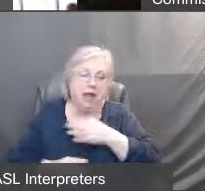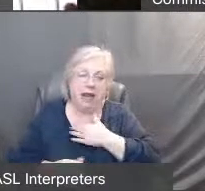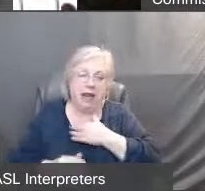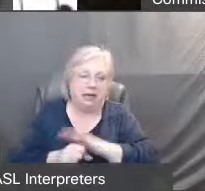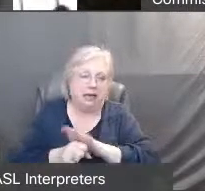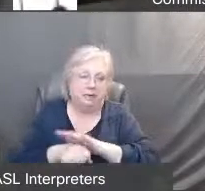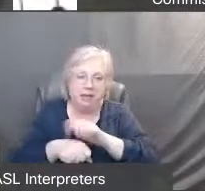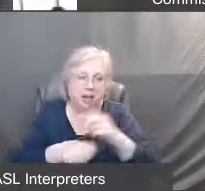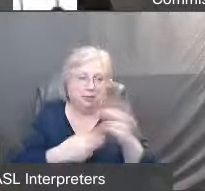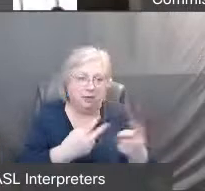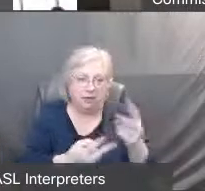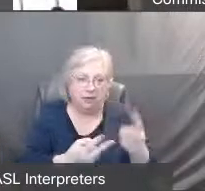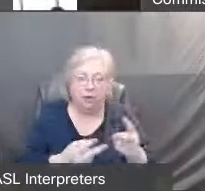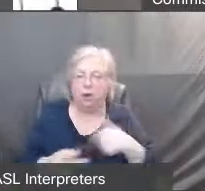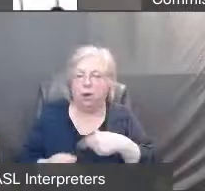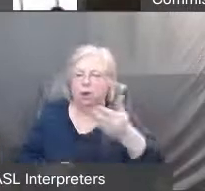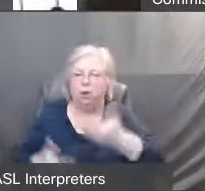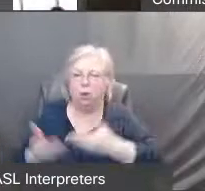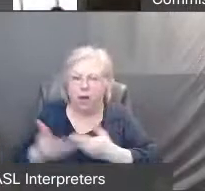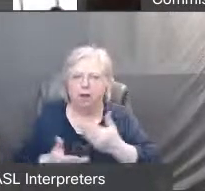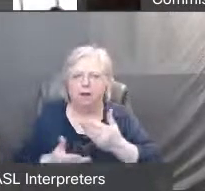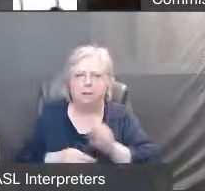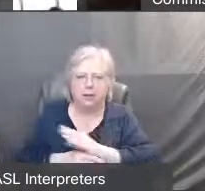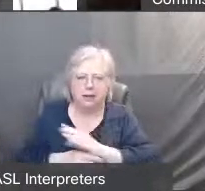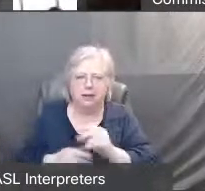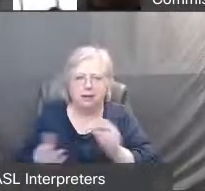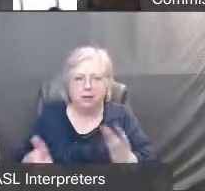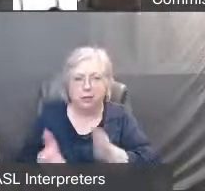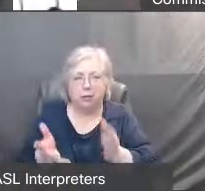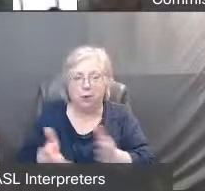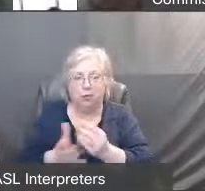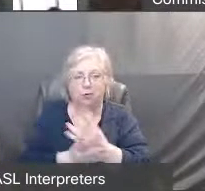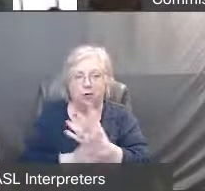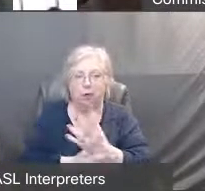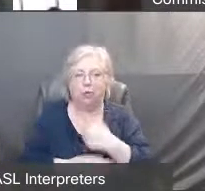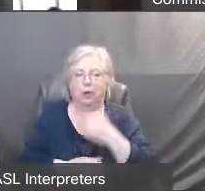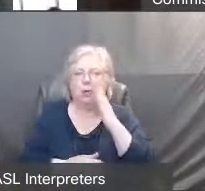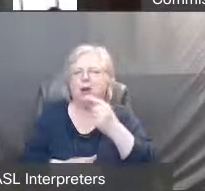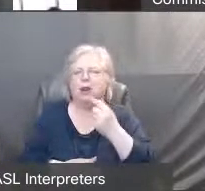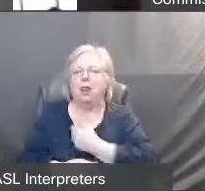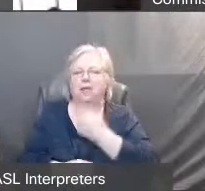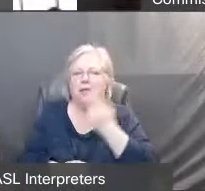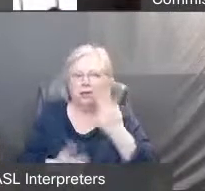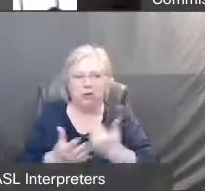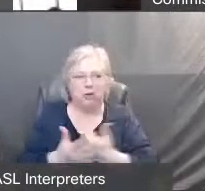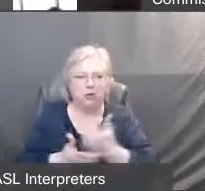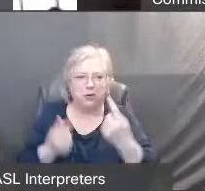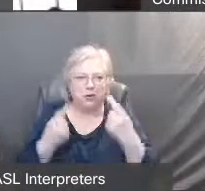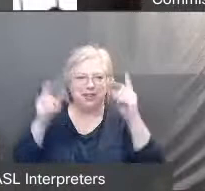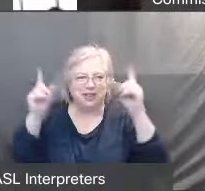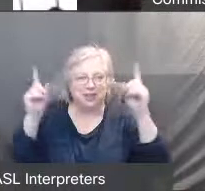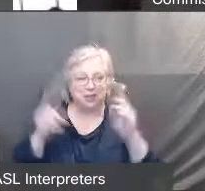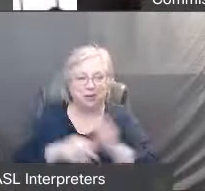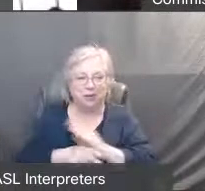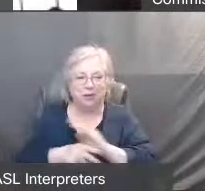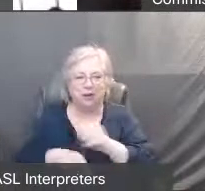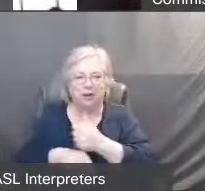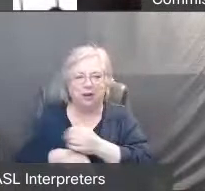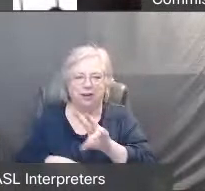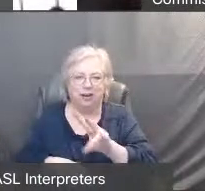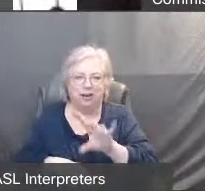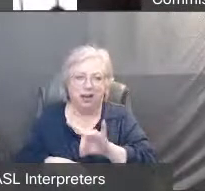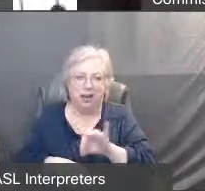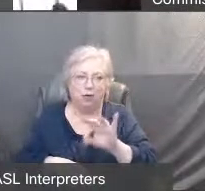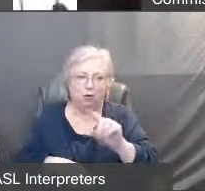neighborhood welcomes business and promotes growth. We would love to see a new successful business located at 7820